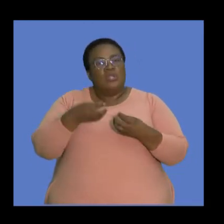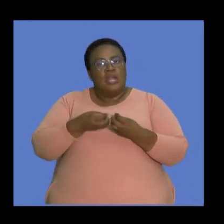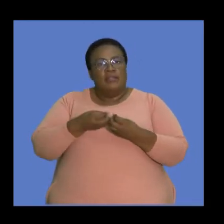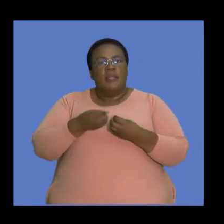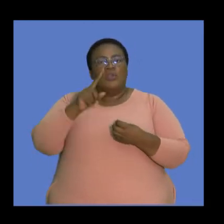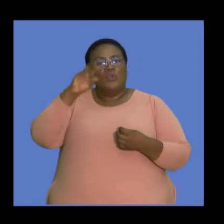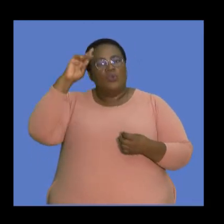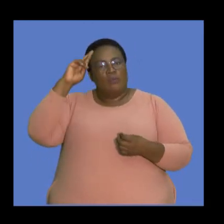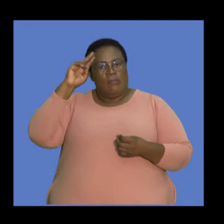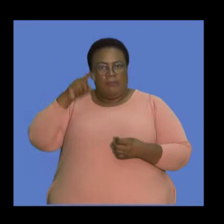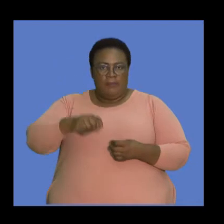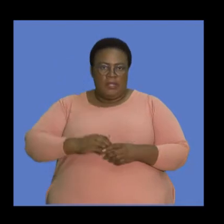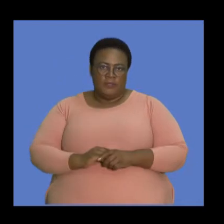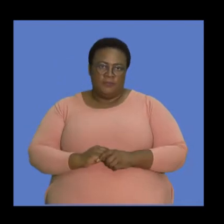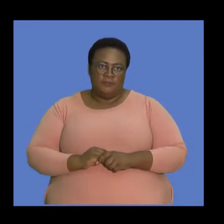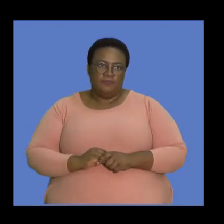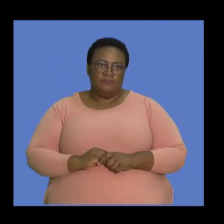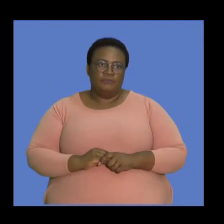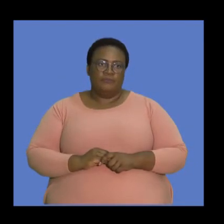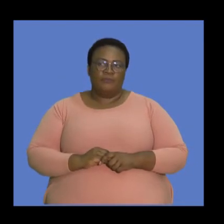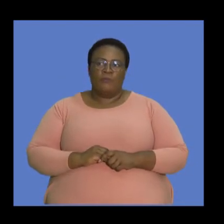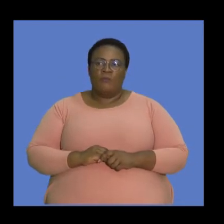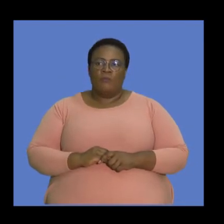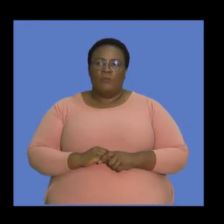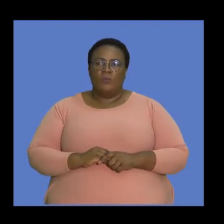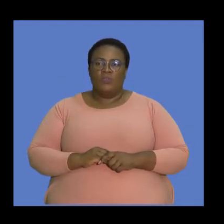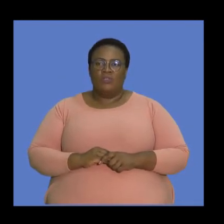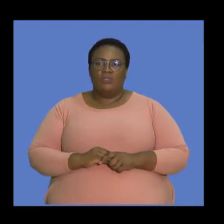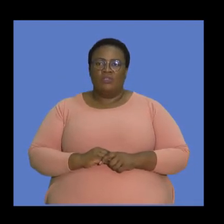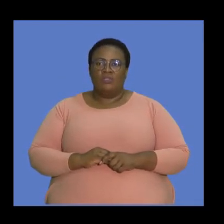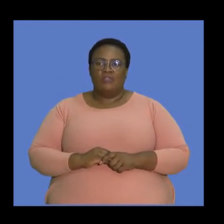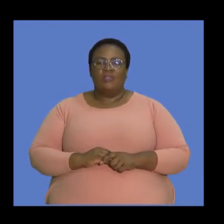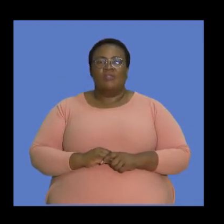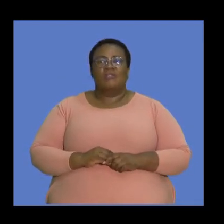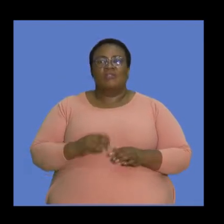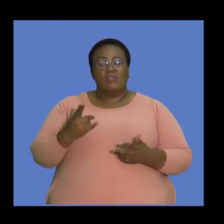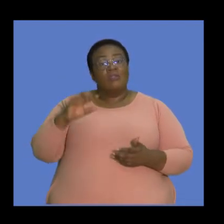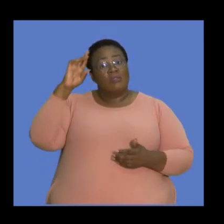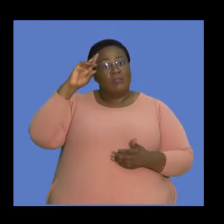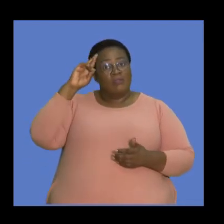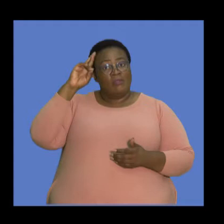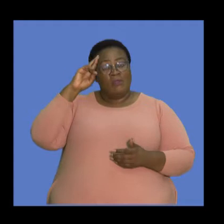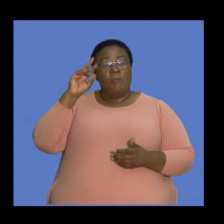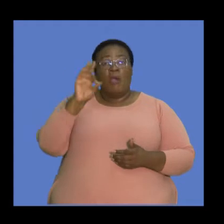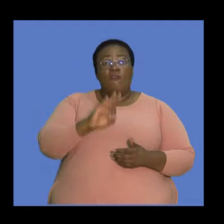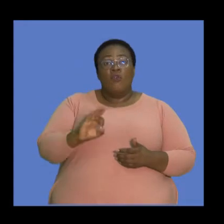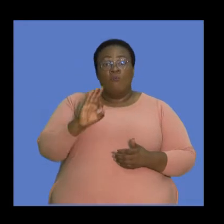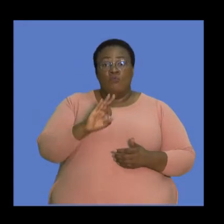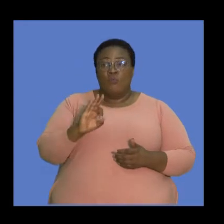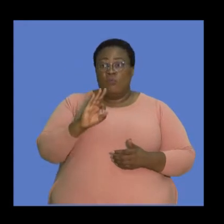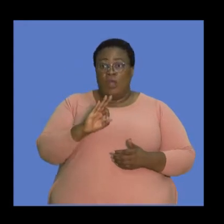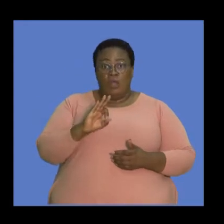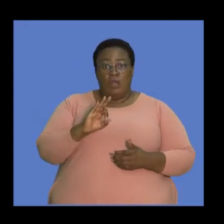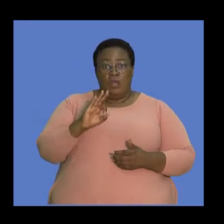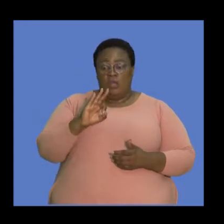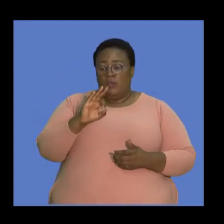are the things you need to really be thinking about. And then remember, the equation for depreciation on a reducing